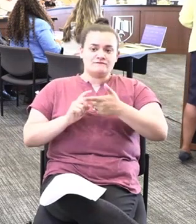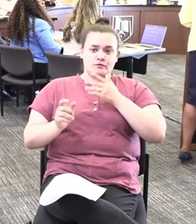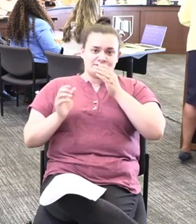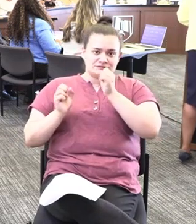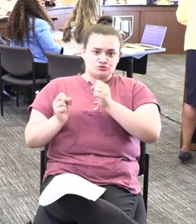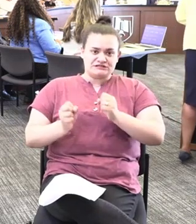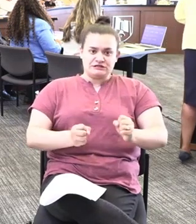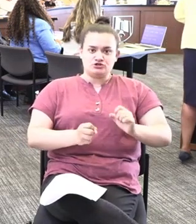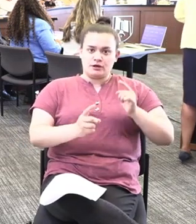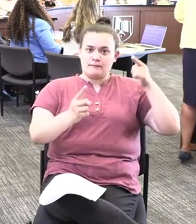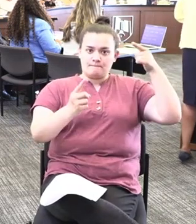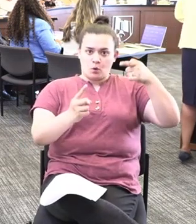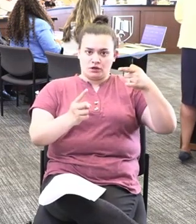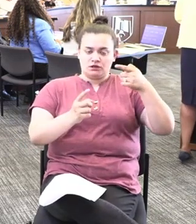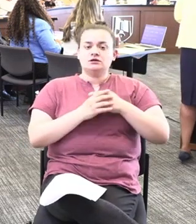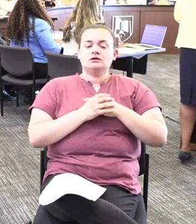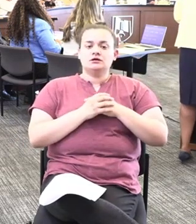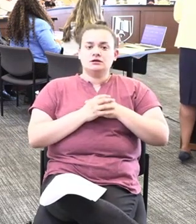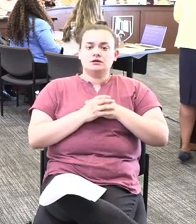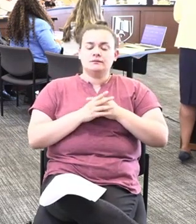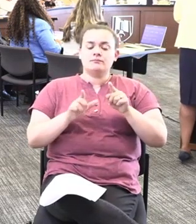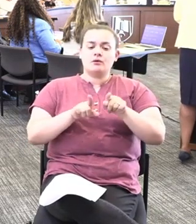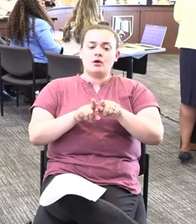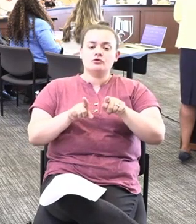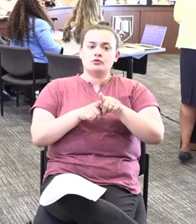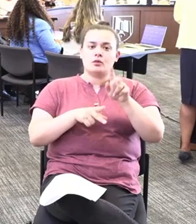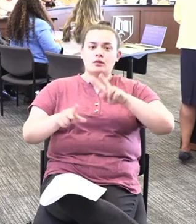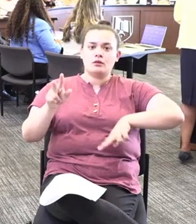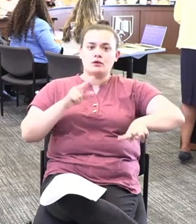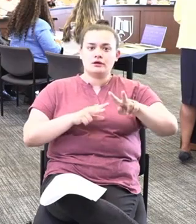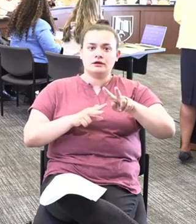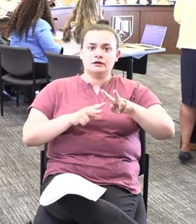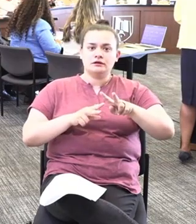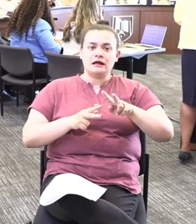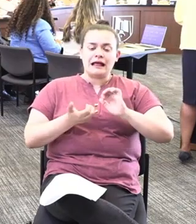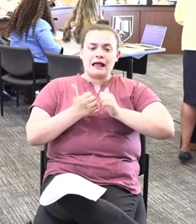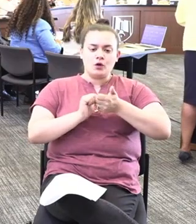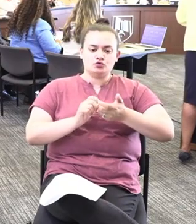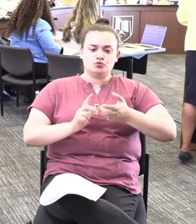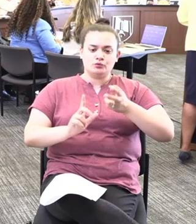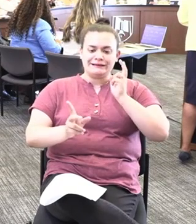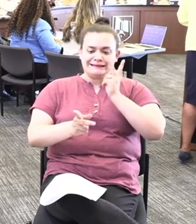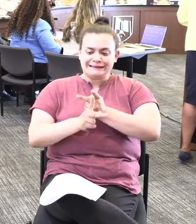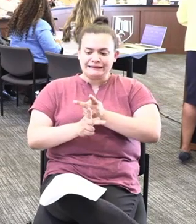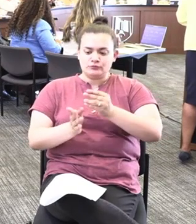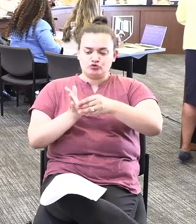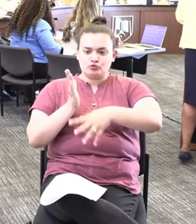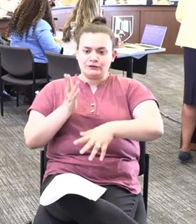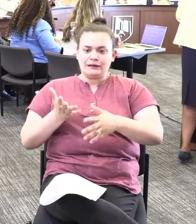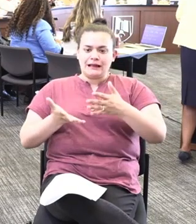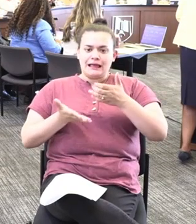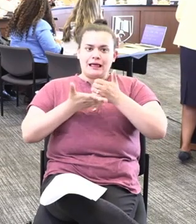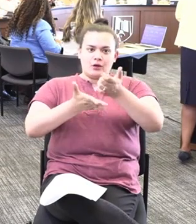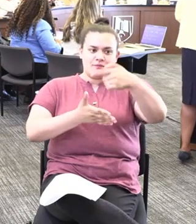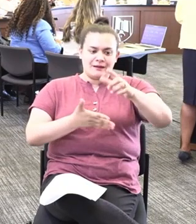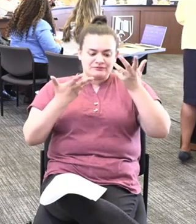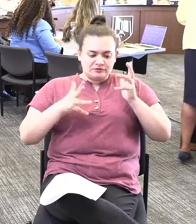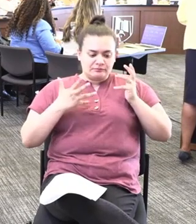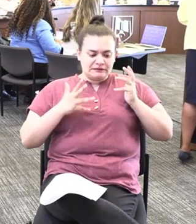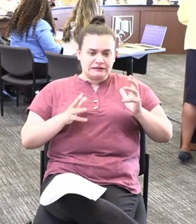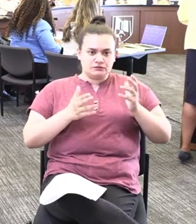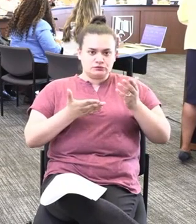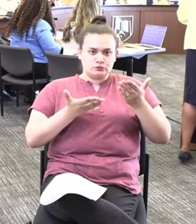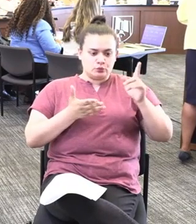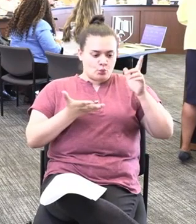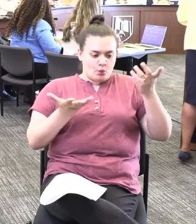strategic standpoint, but we will also look at how we're going to retain students, help them complete credentials, transfer